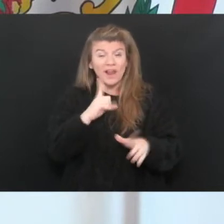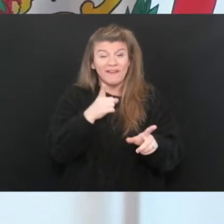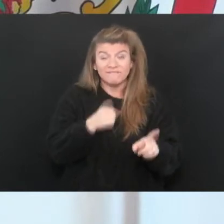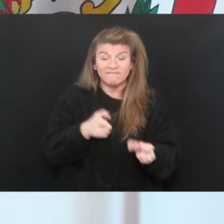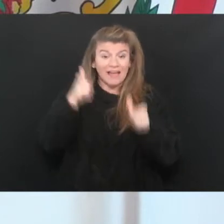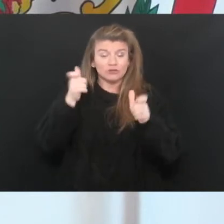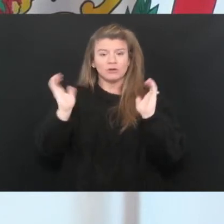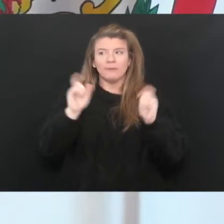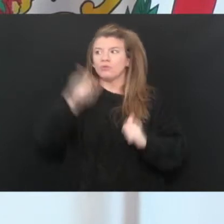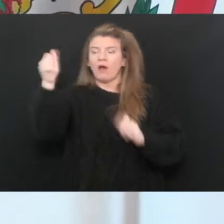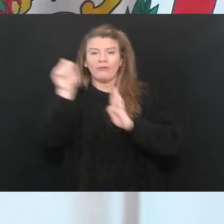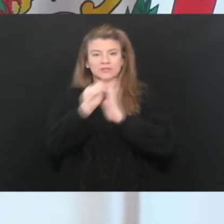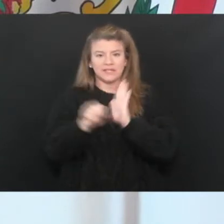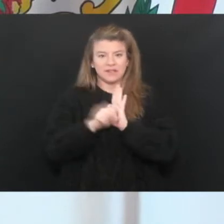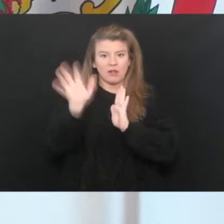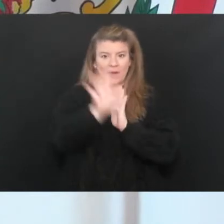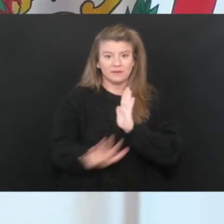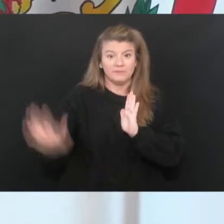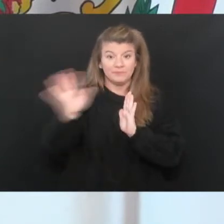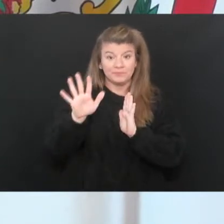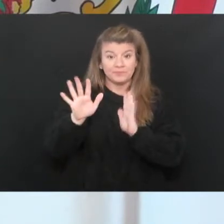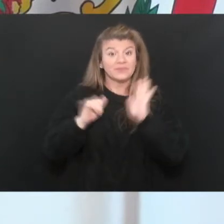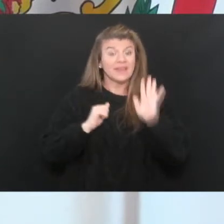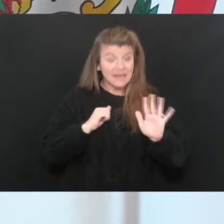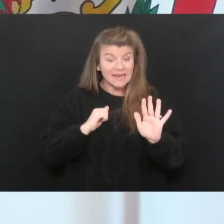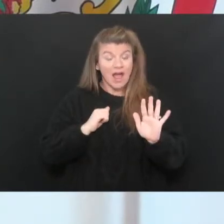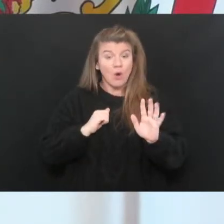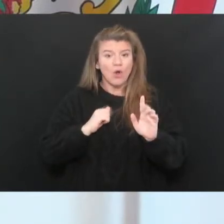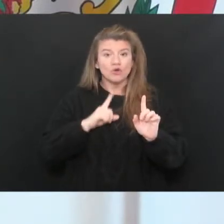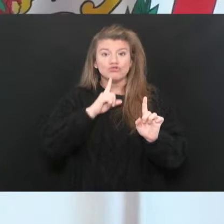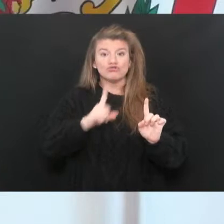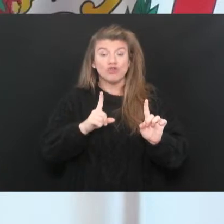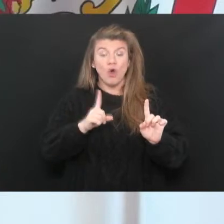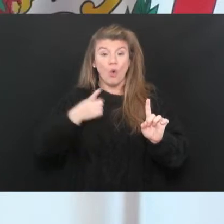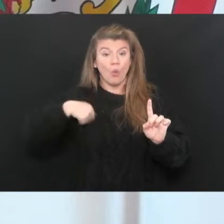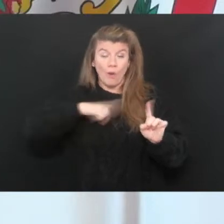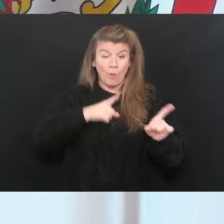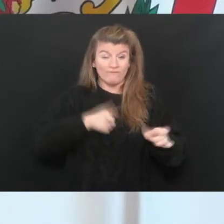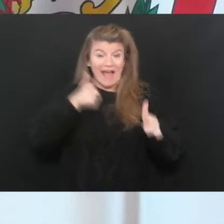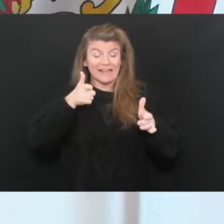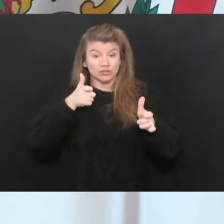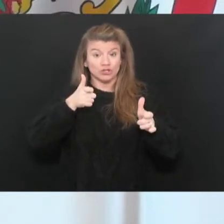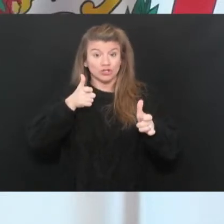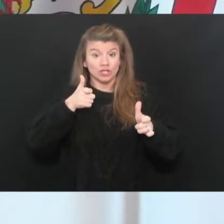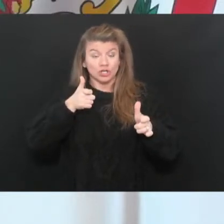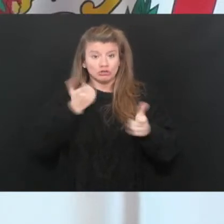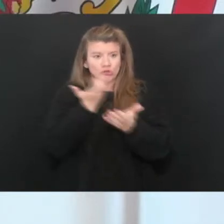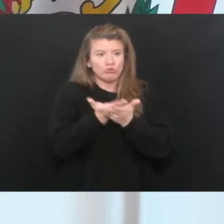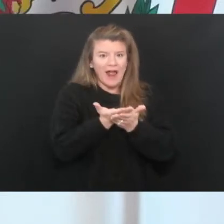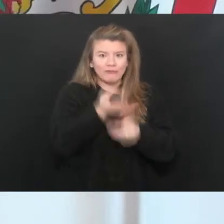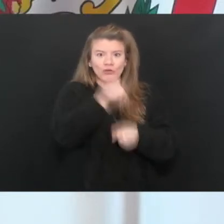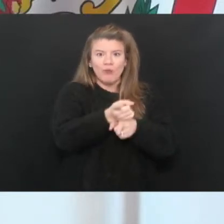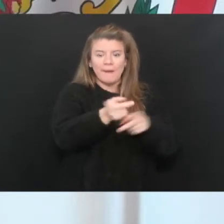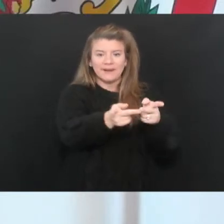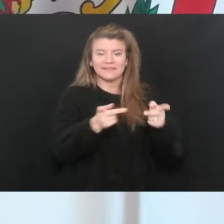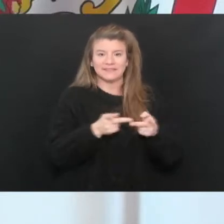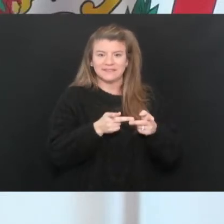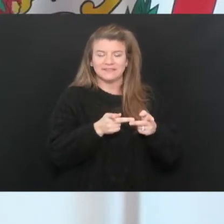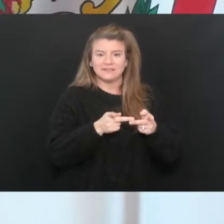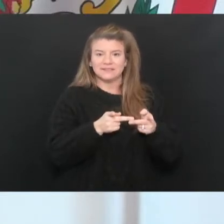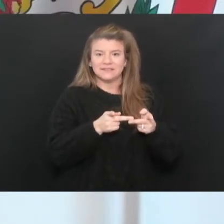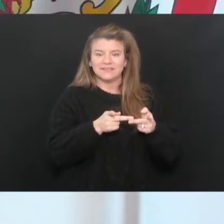states around us. Now, so we were faster to get to the point in time when things got